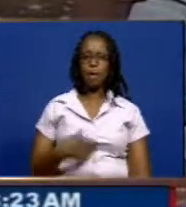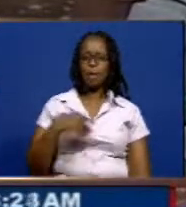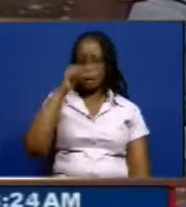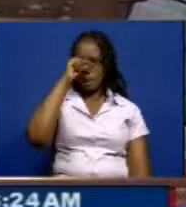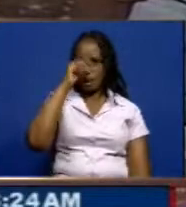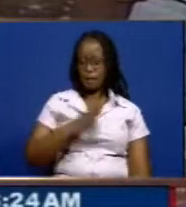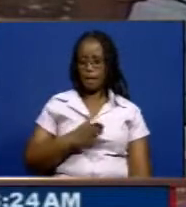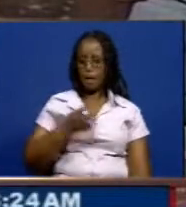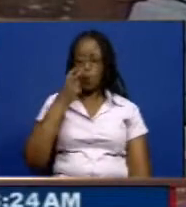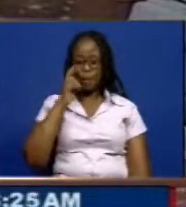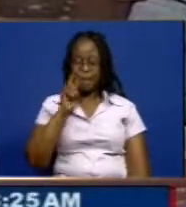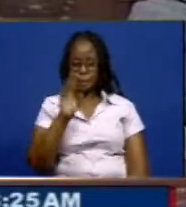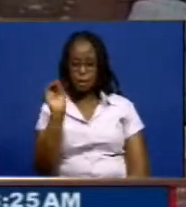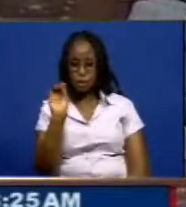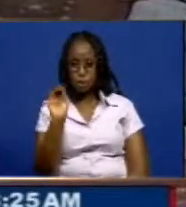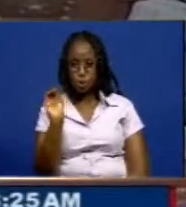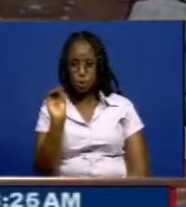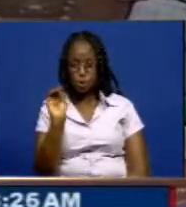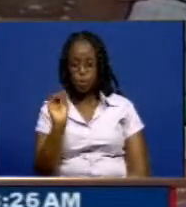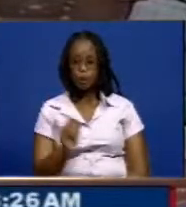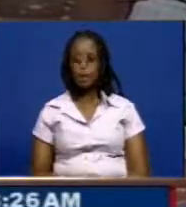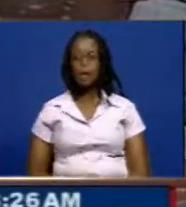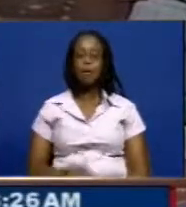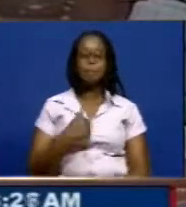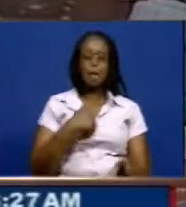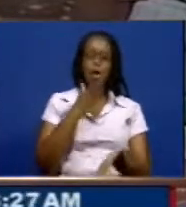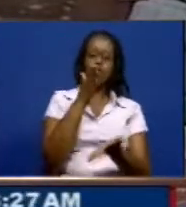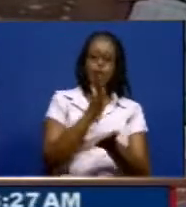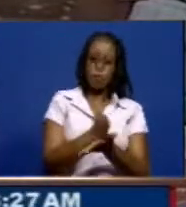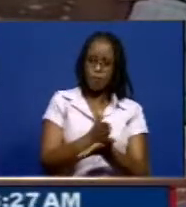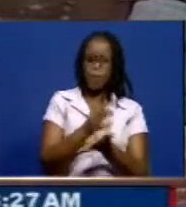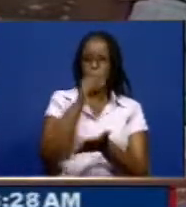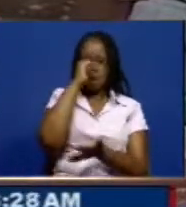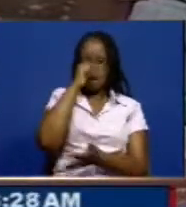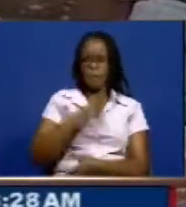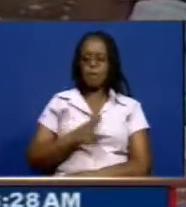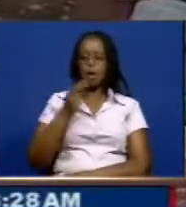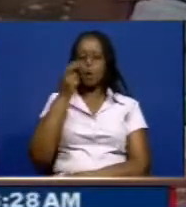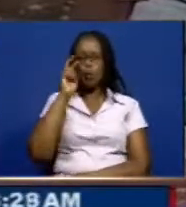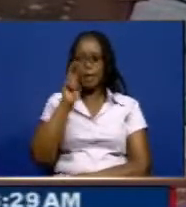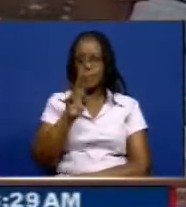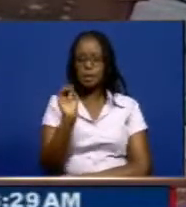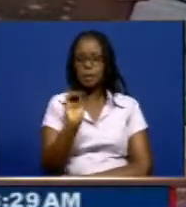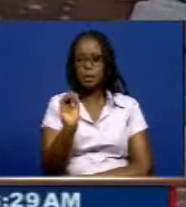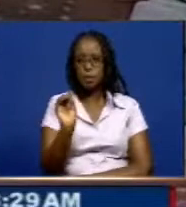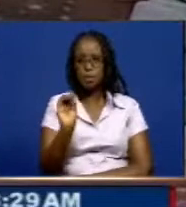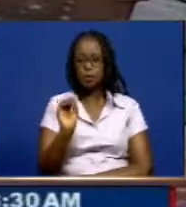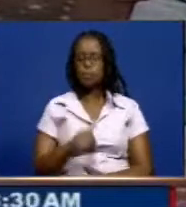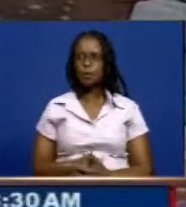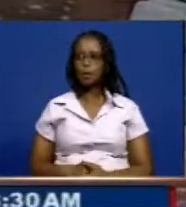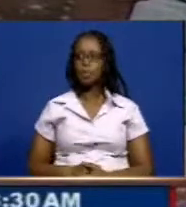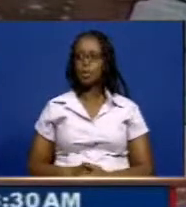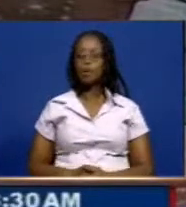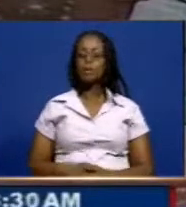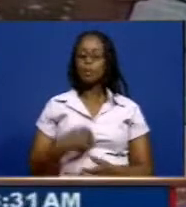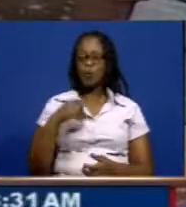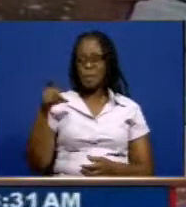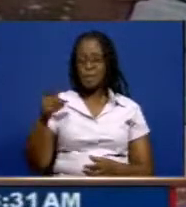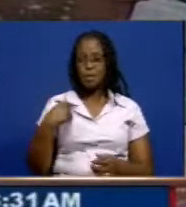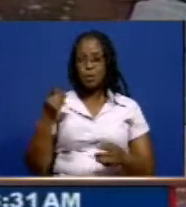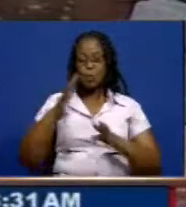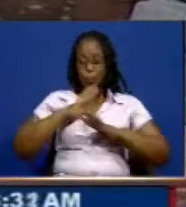Council, is that what you're saying? Council Nyamodi? I am confirming that the governor will not be a He witness. will not be a witness. Yes. Senior Councilman Nasir, that settles your